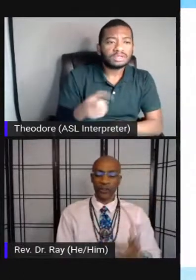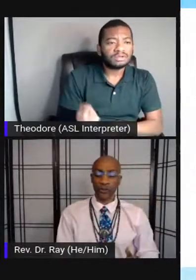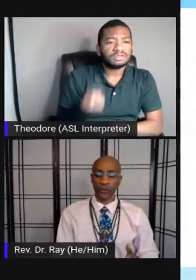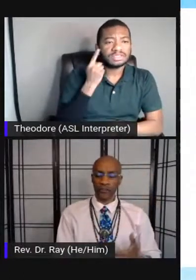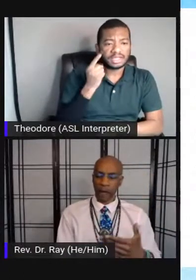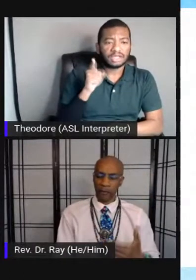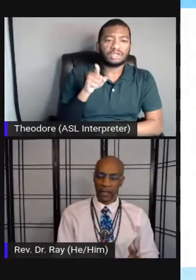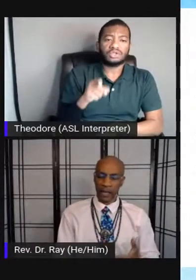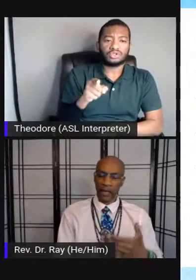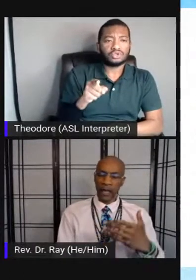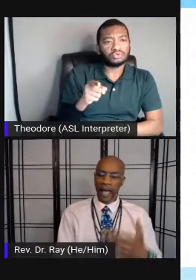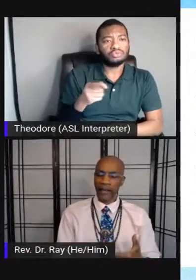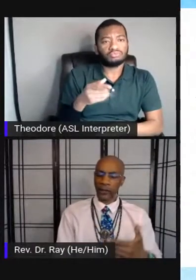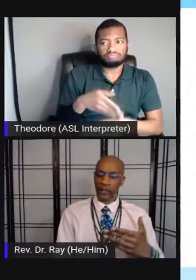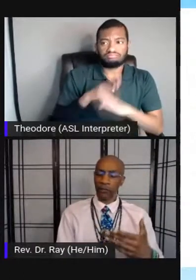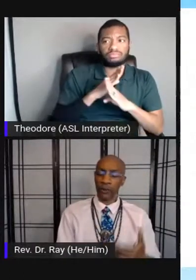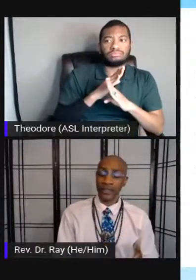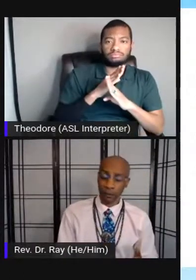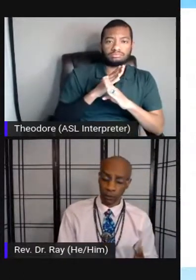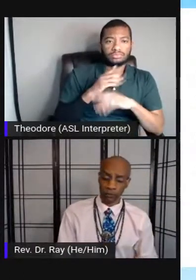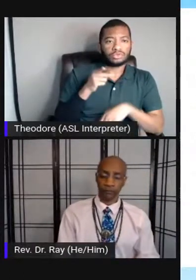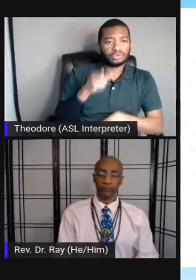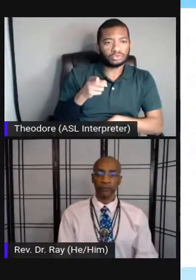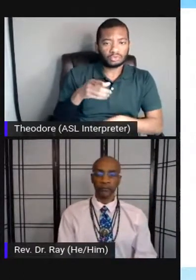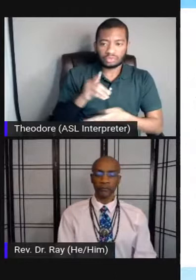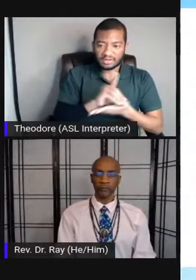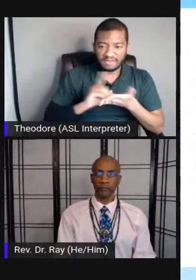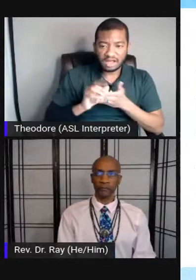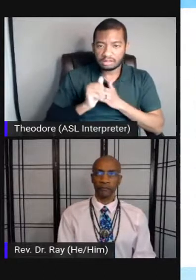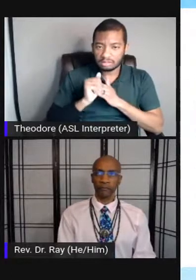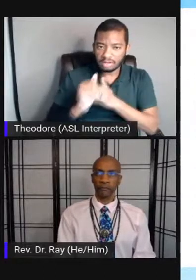of the truth of my being anchored in principle.